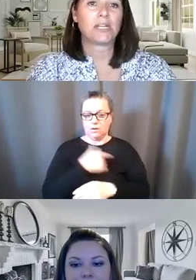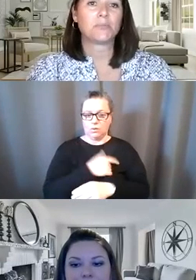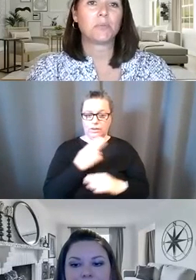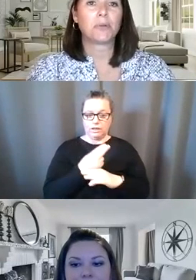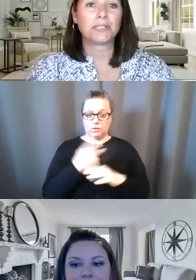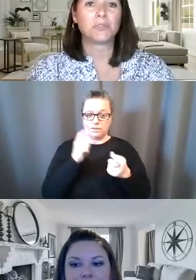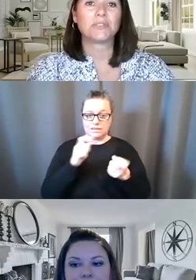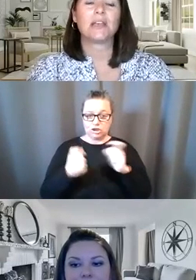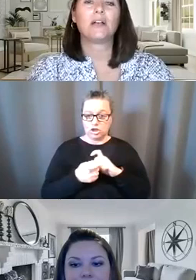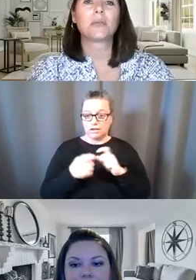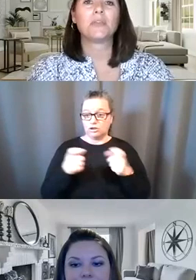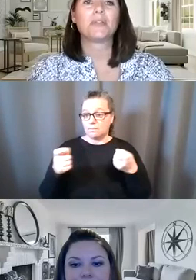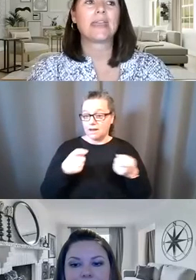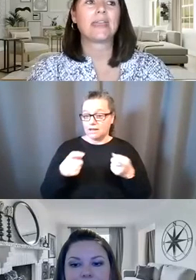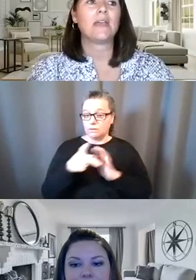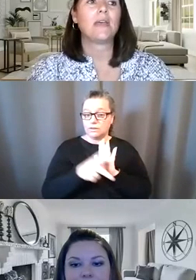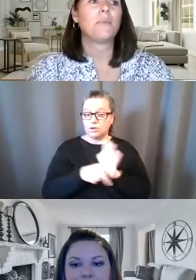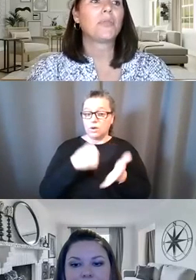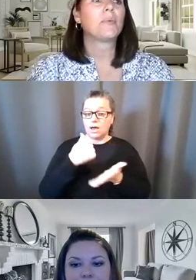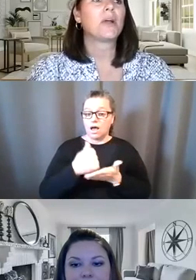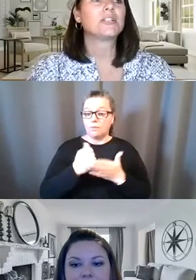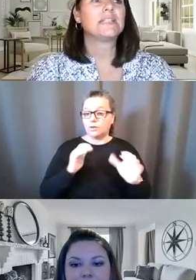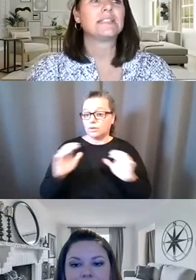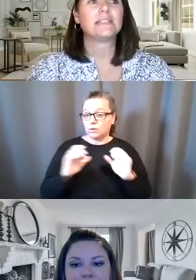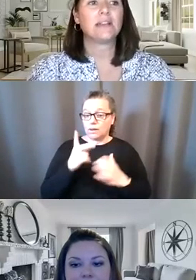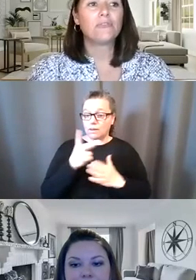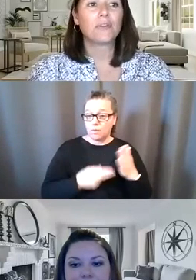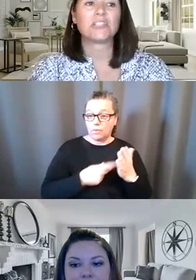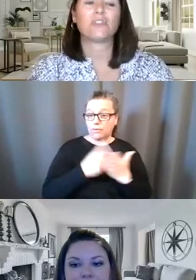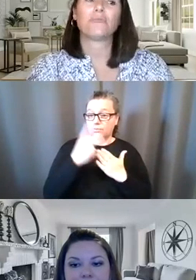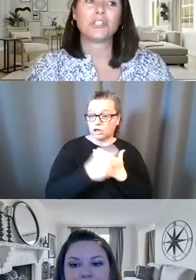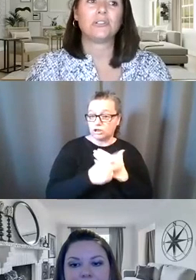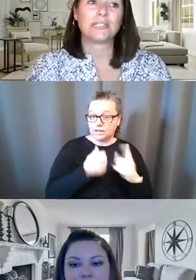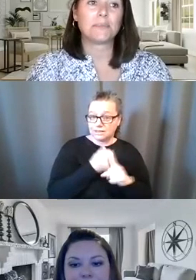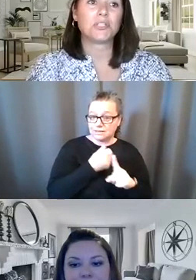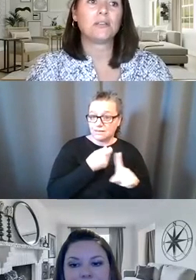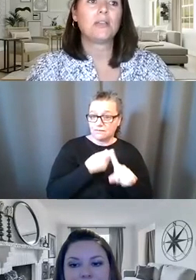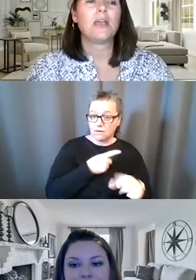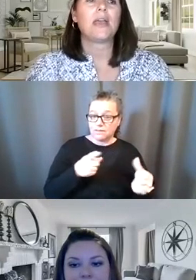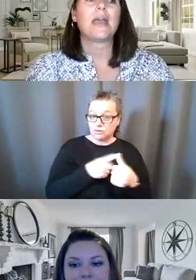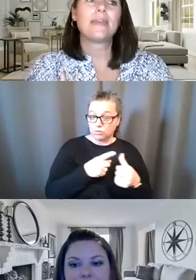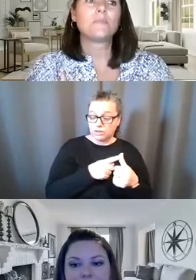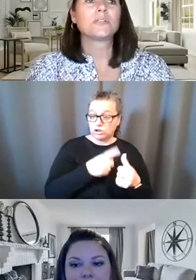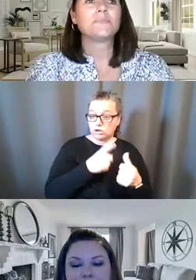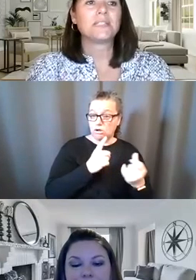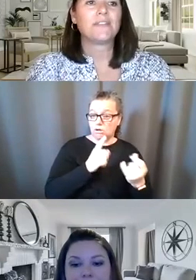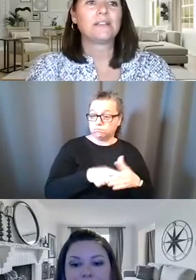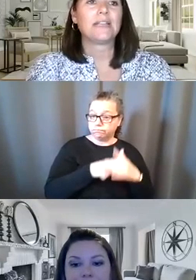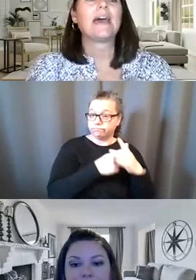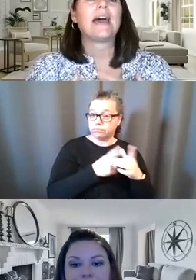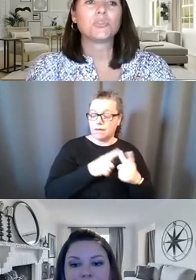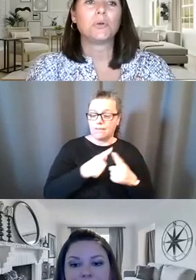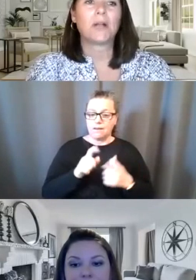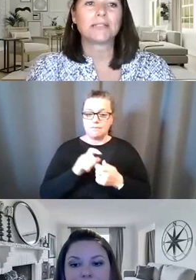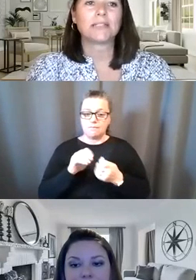change management principles to help communicate both the project itself from its original inception, and then more specifically,